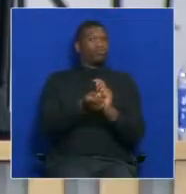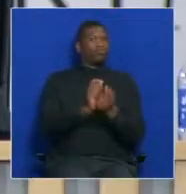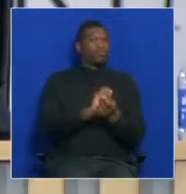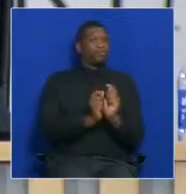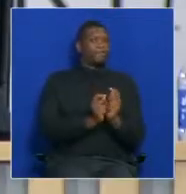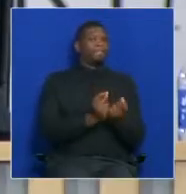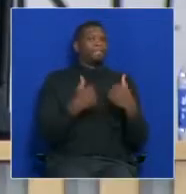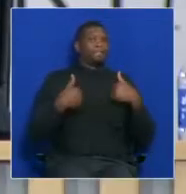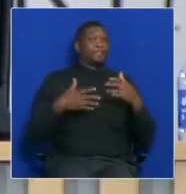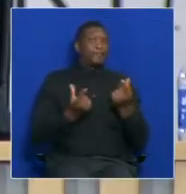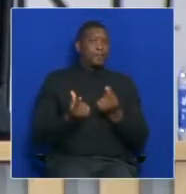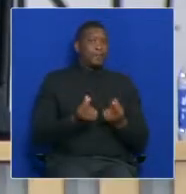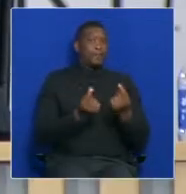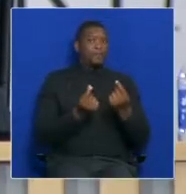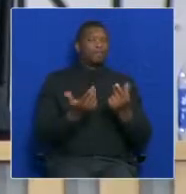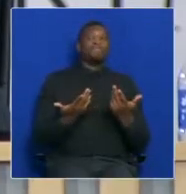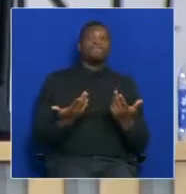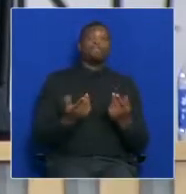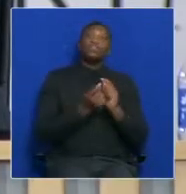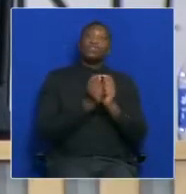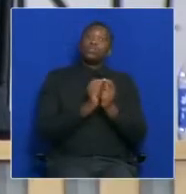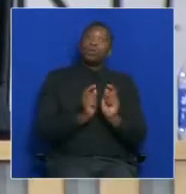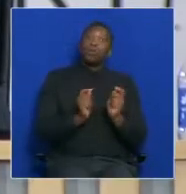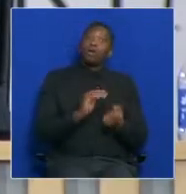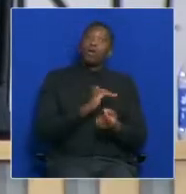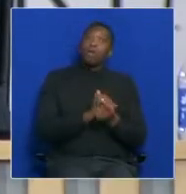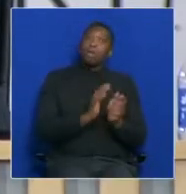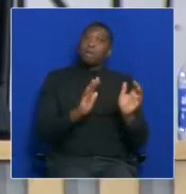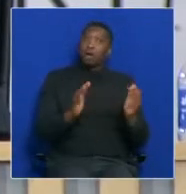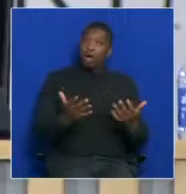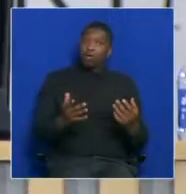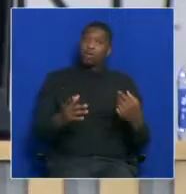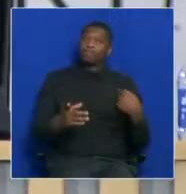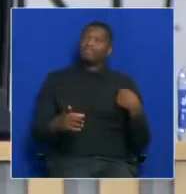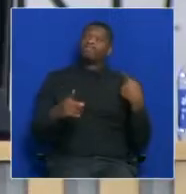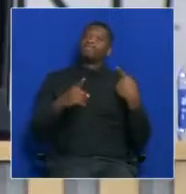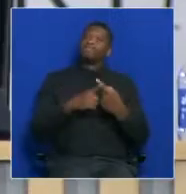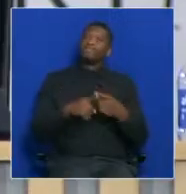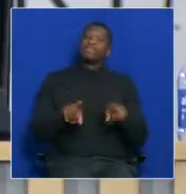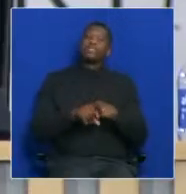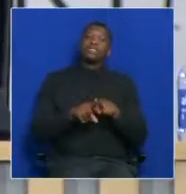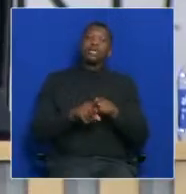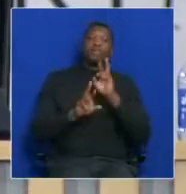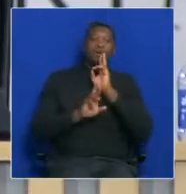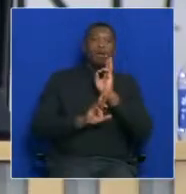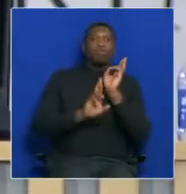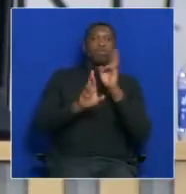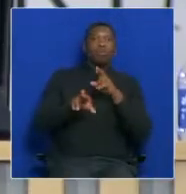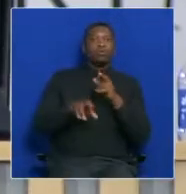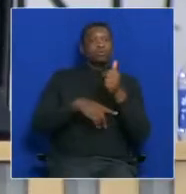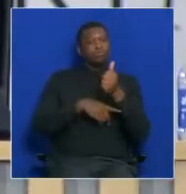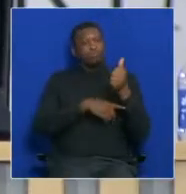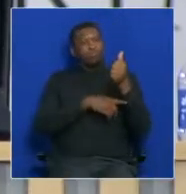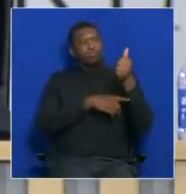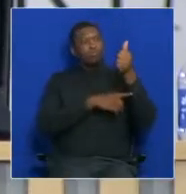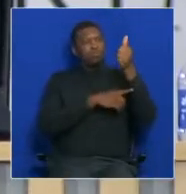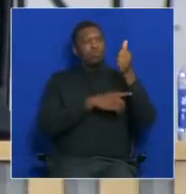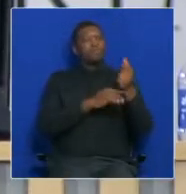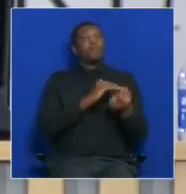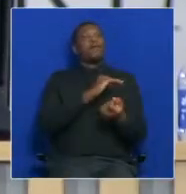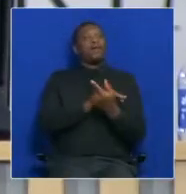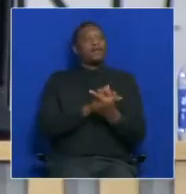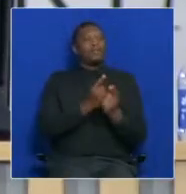to the extent that even the reporting lines were changed.